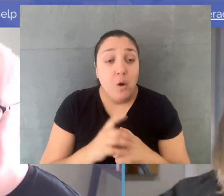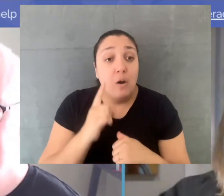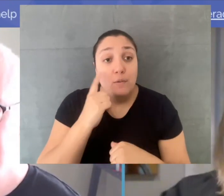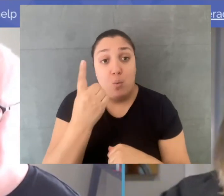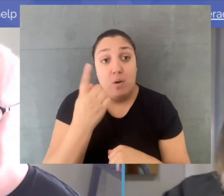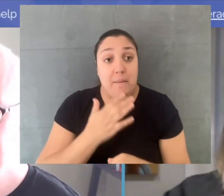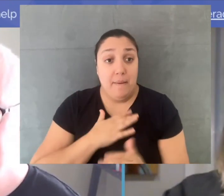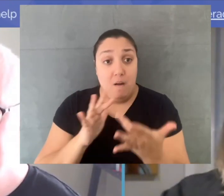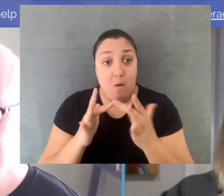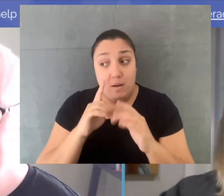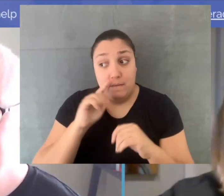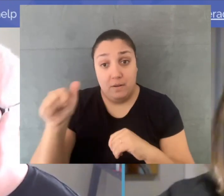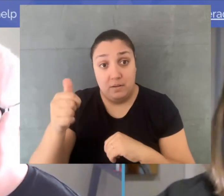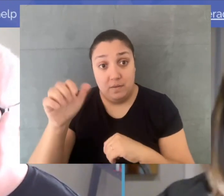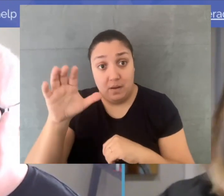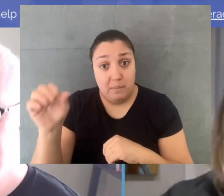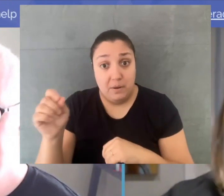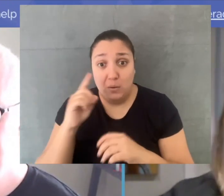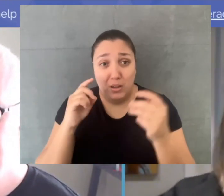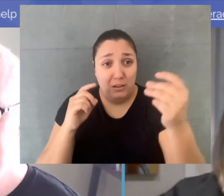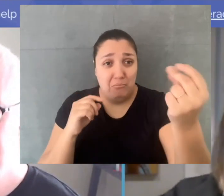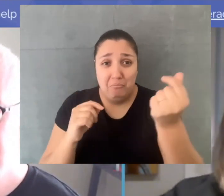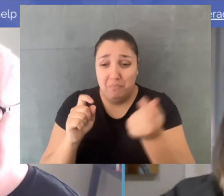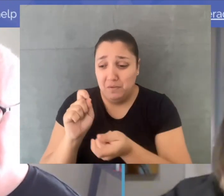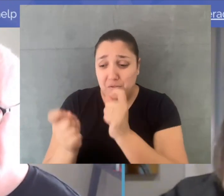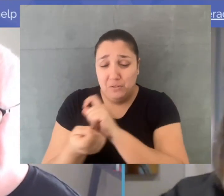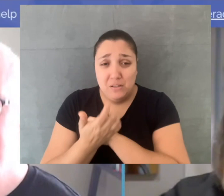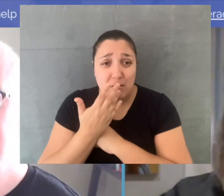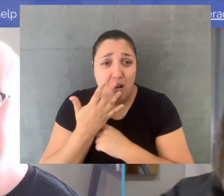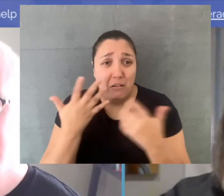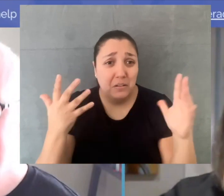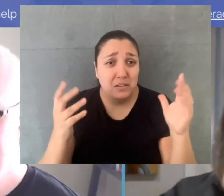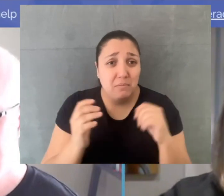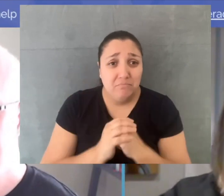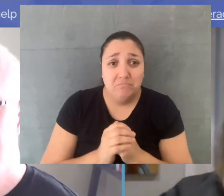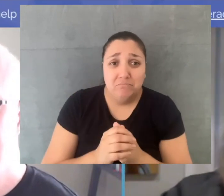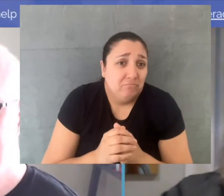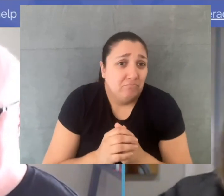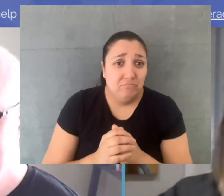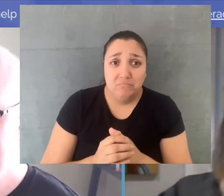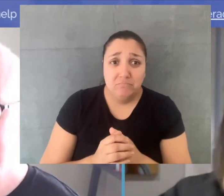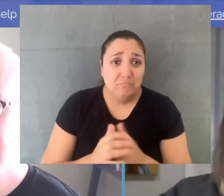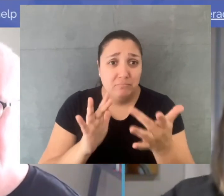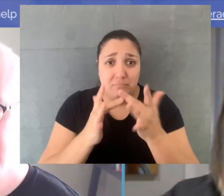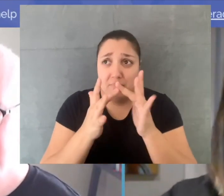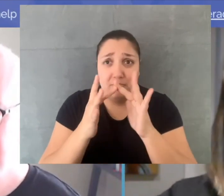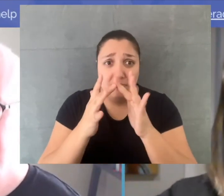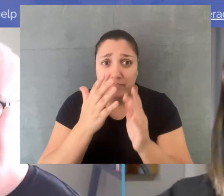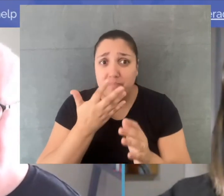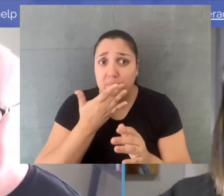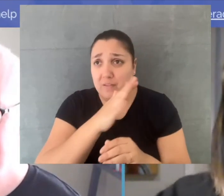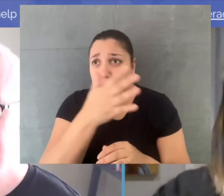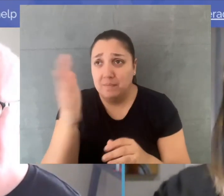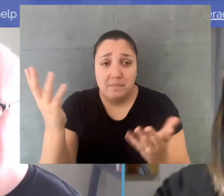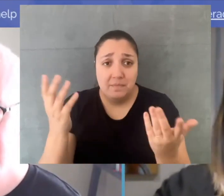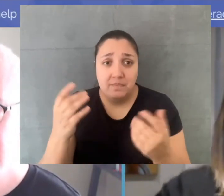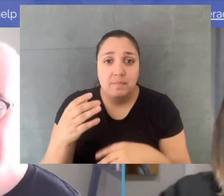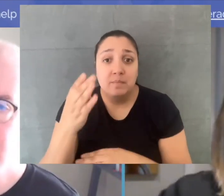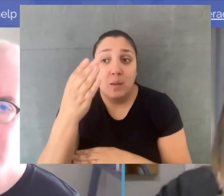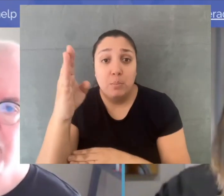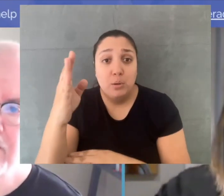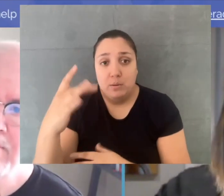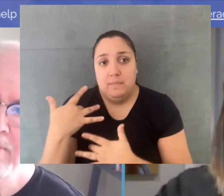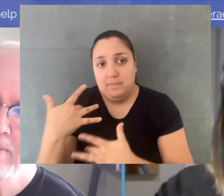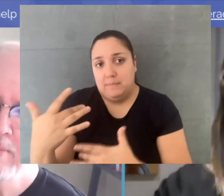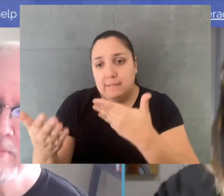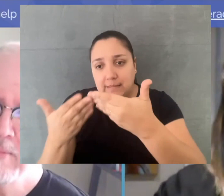For one of my websites for another company, it was as simple as changing the color. Just the color palette of the website. Blue tends to